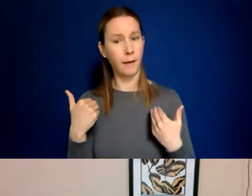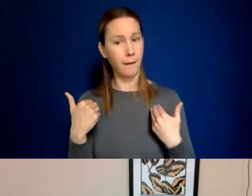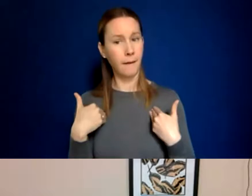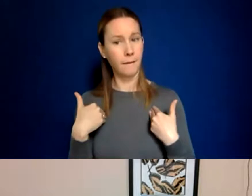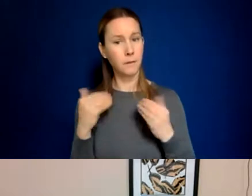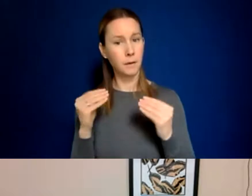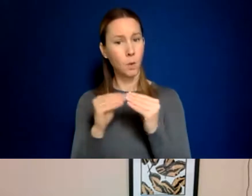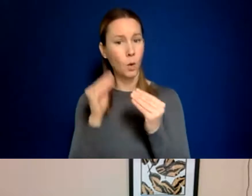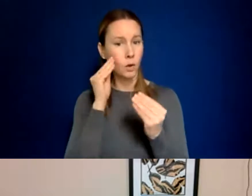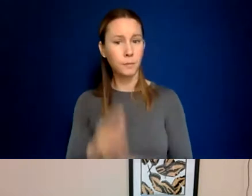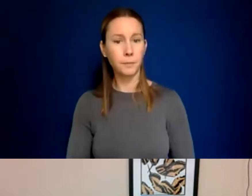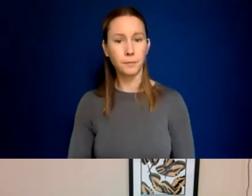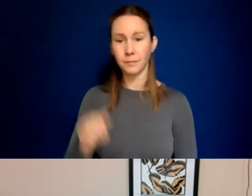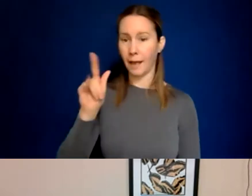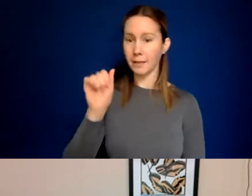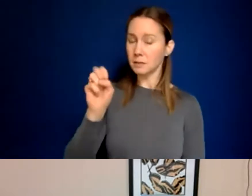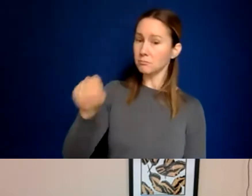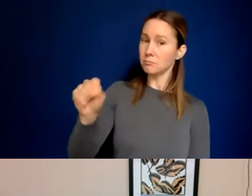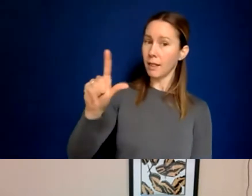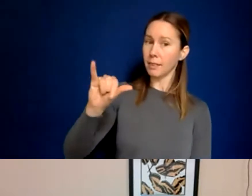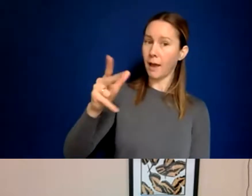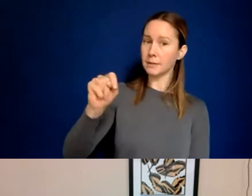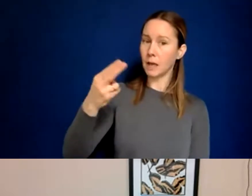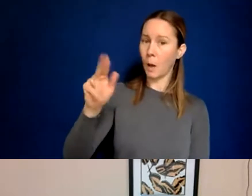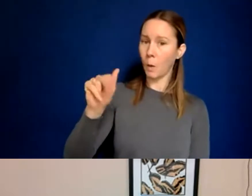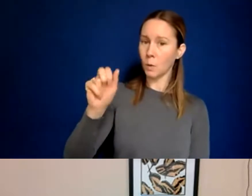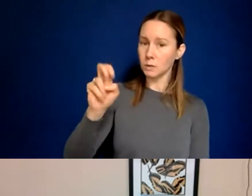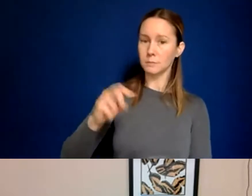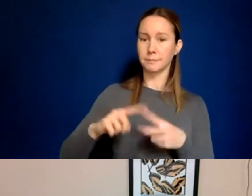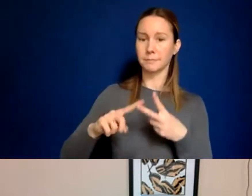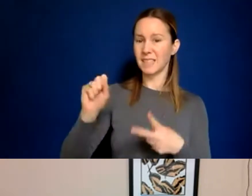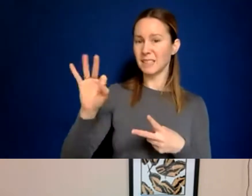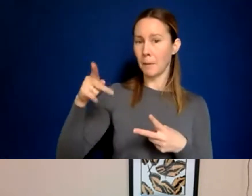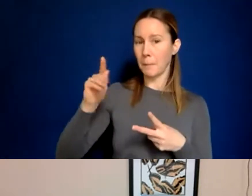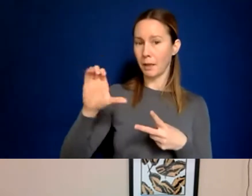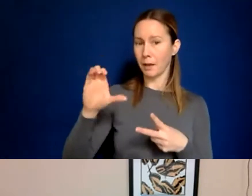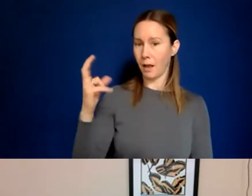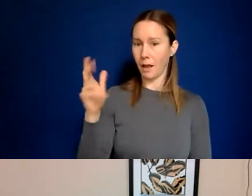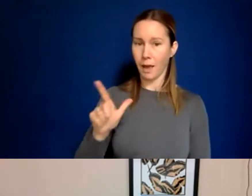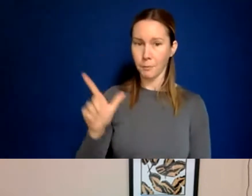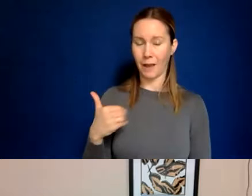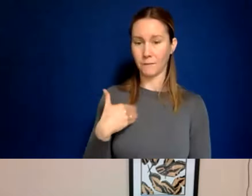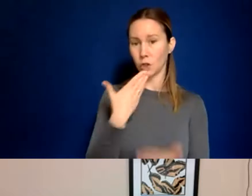change. Lighthouse is good. Yeah. The San Francisco Public Library has some good resources too